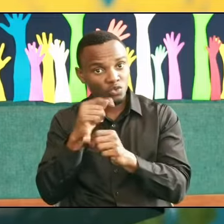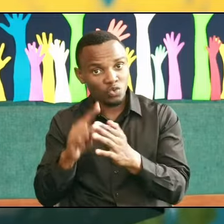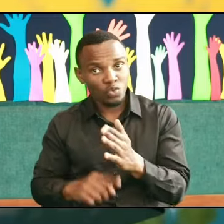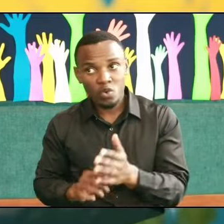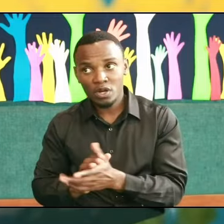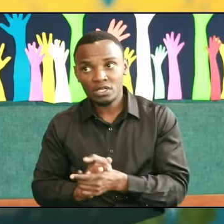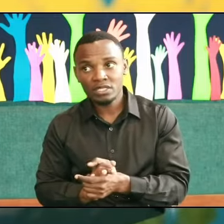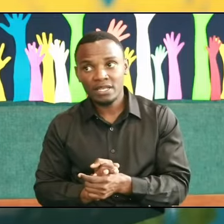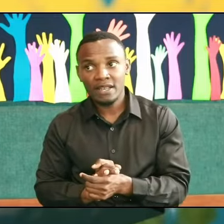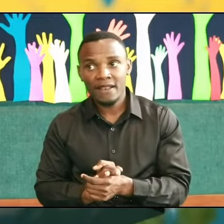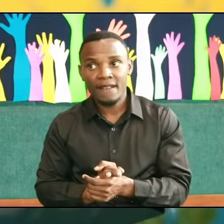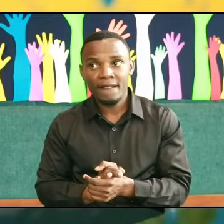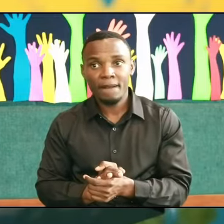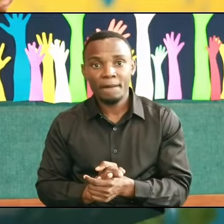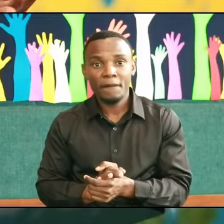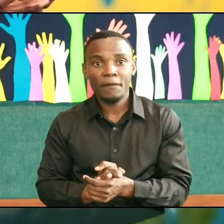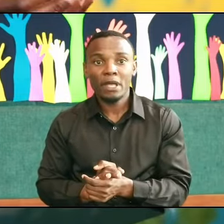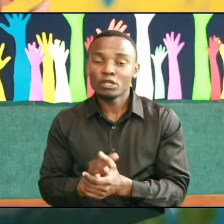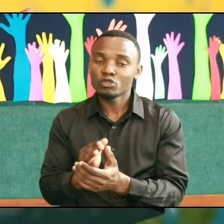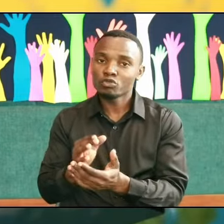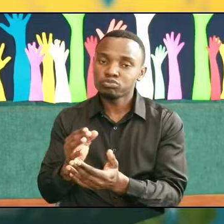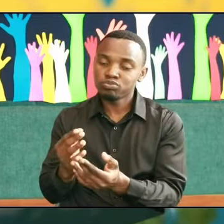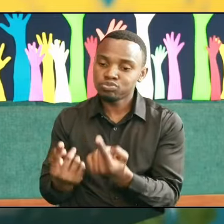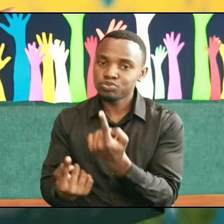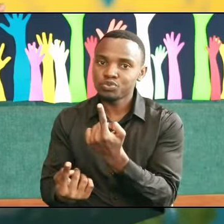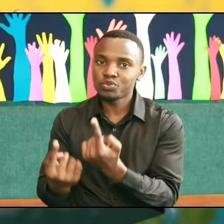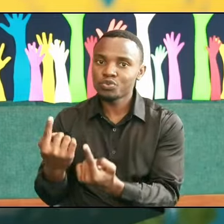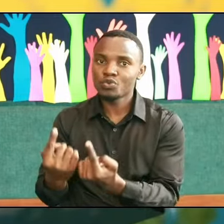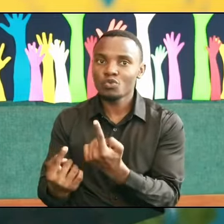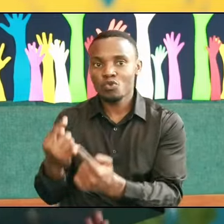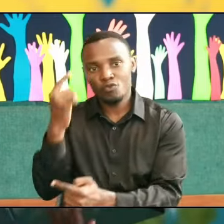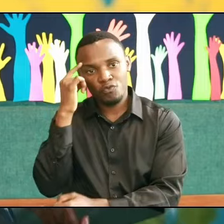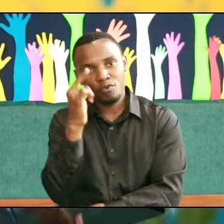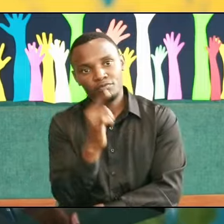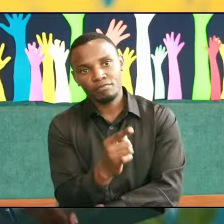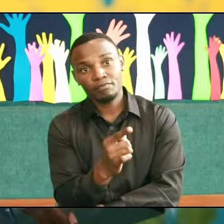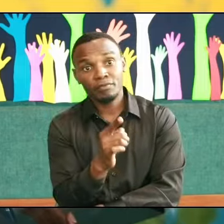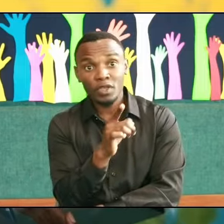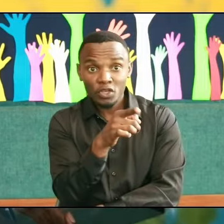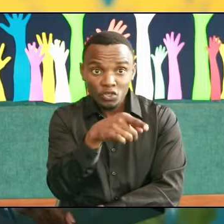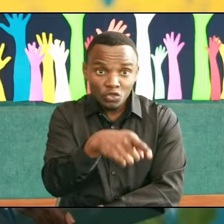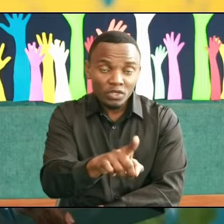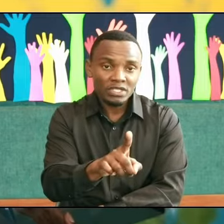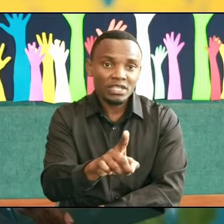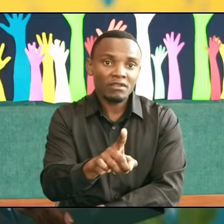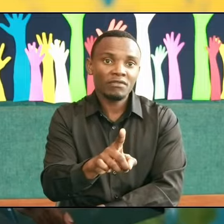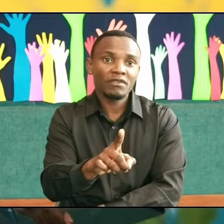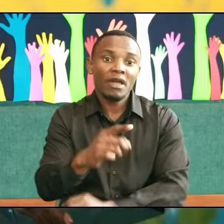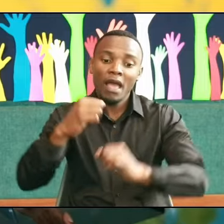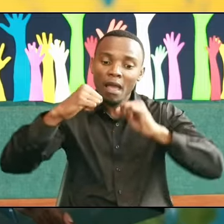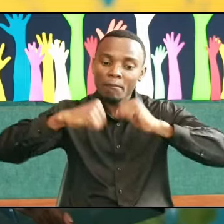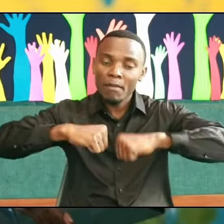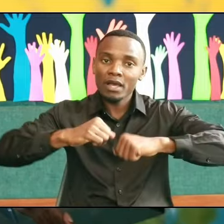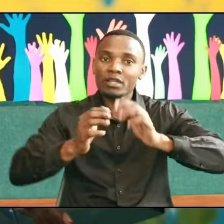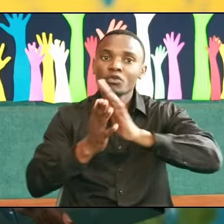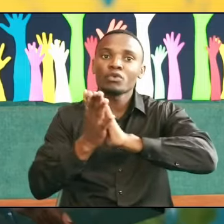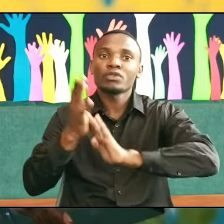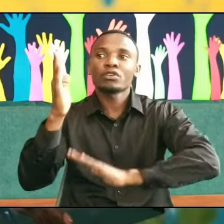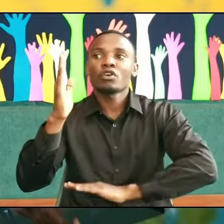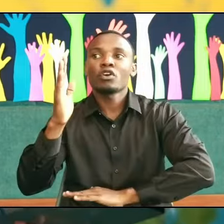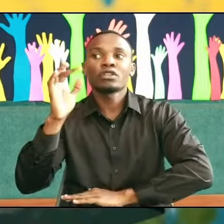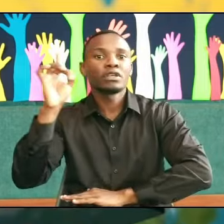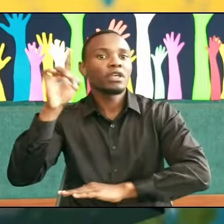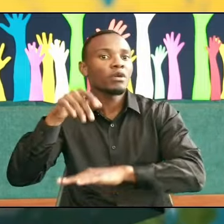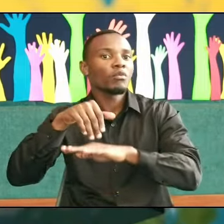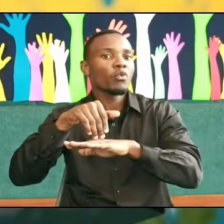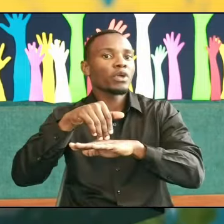and bake the first cake for who? For the man of God. Do you agree with God that you will pray and serve